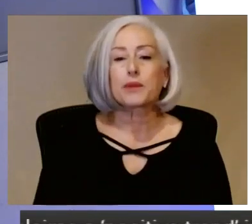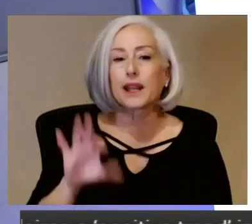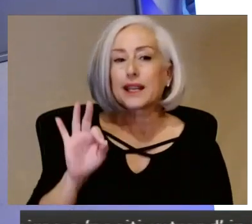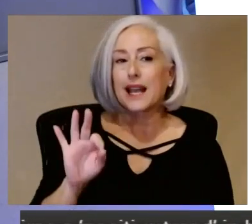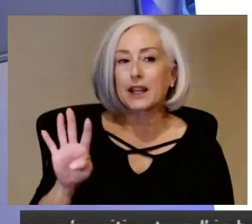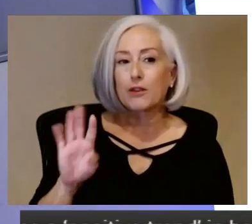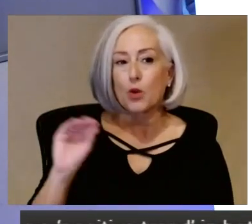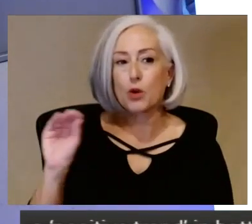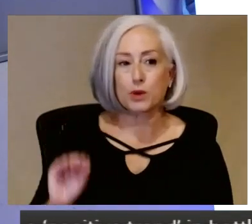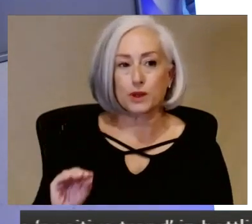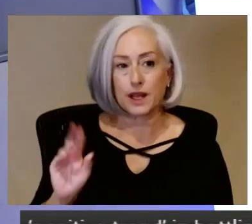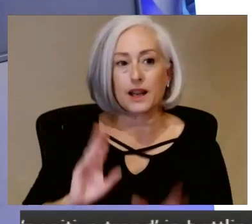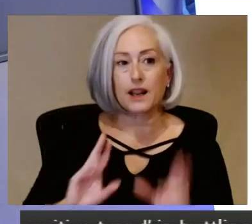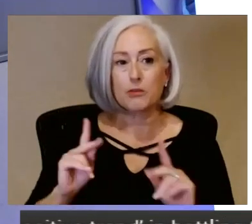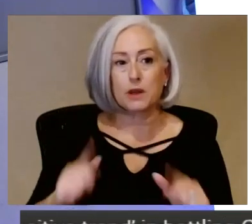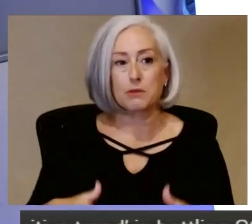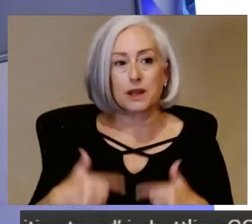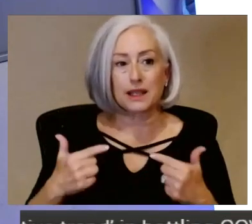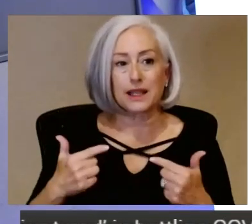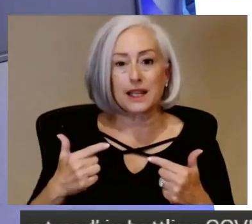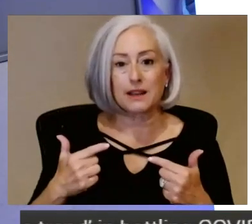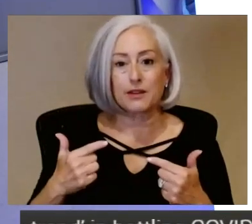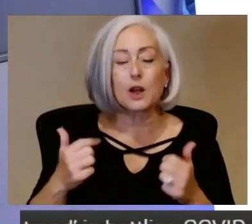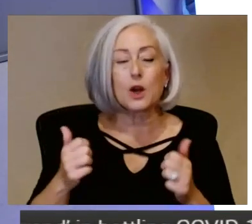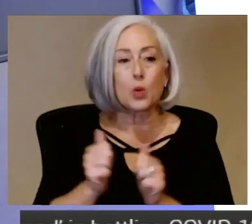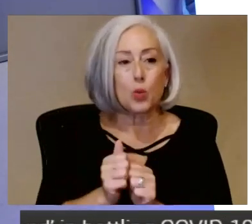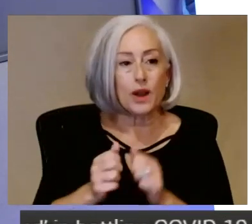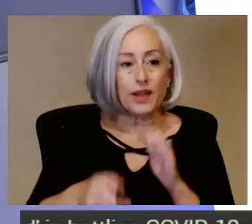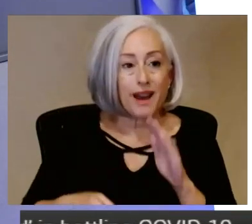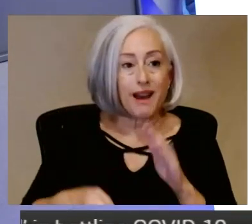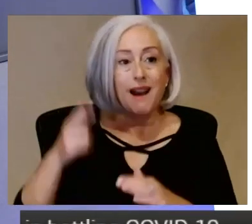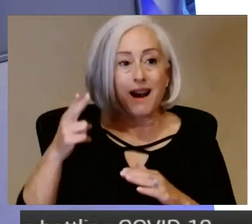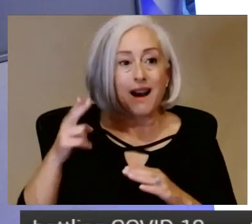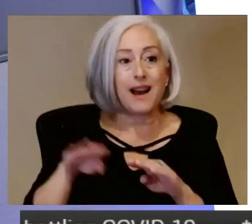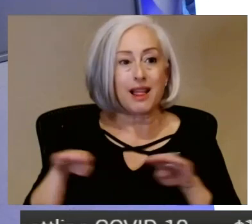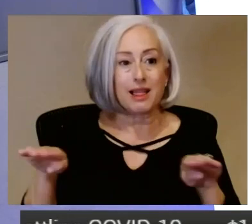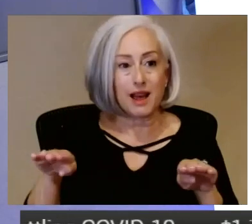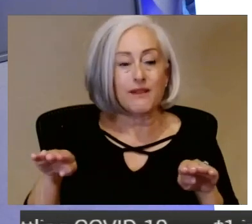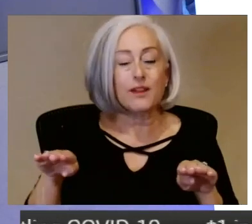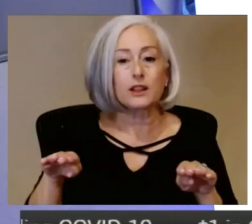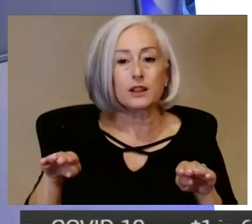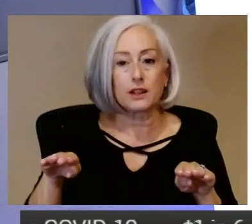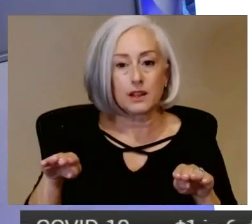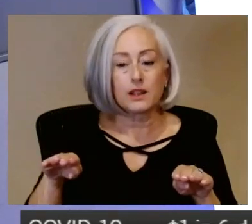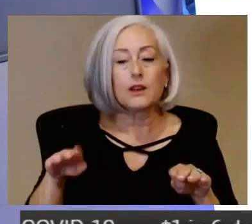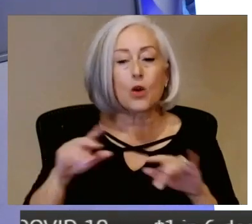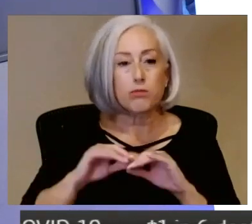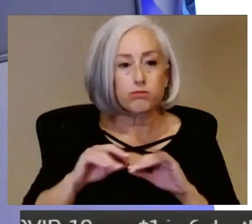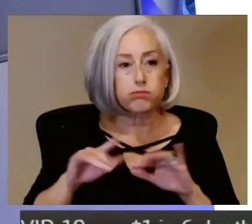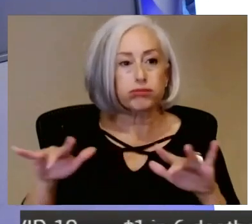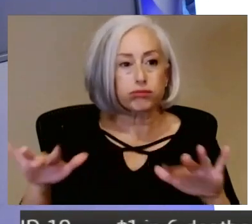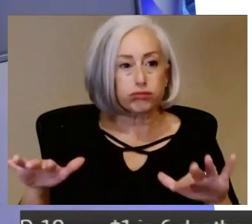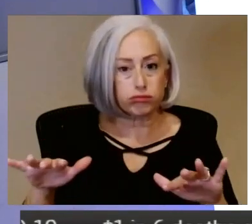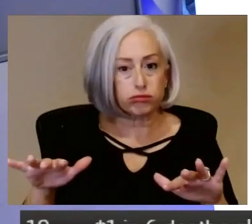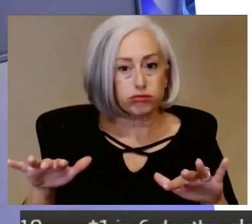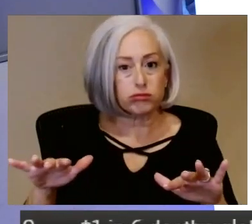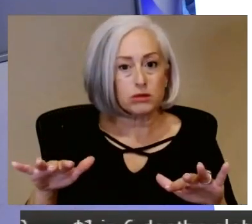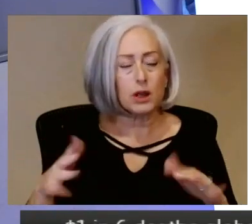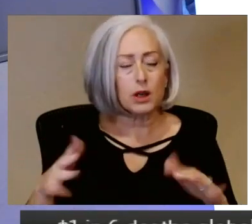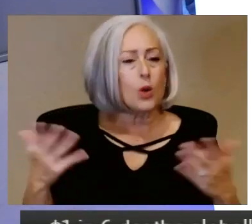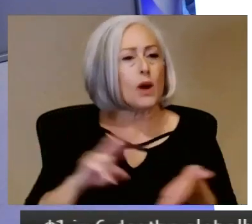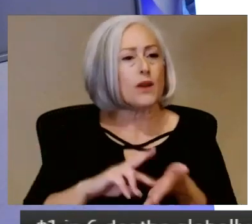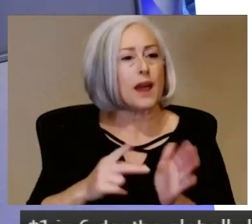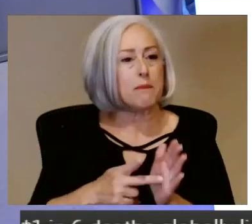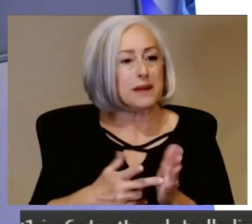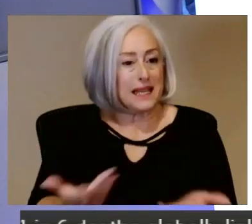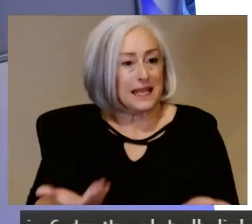in areas with high levels or substantial transmission levels. So what could that mean time-wise for us? You say,